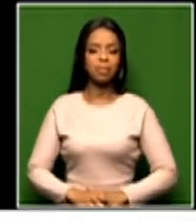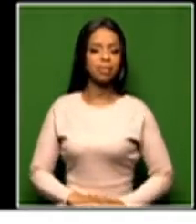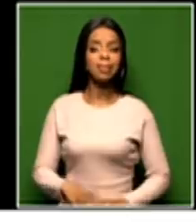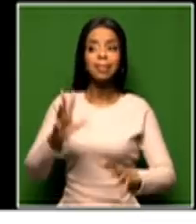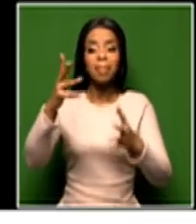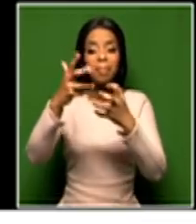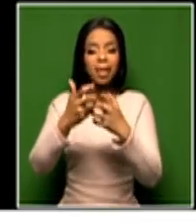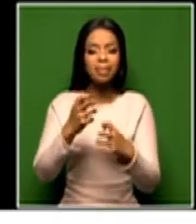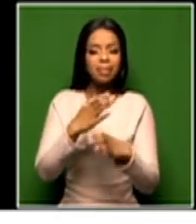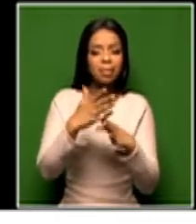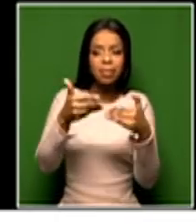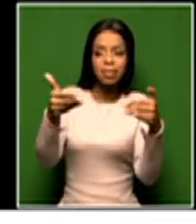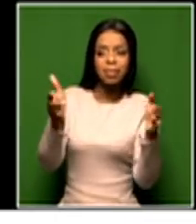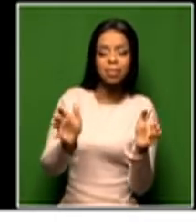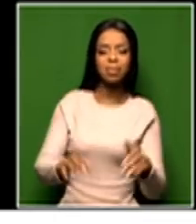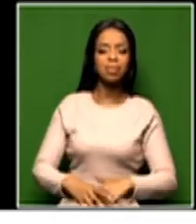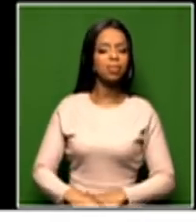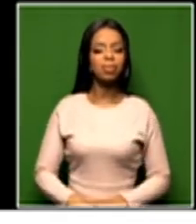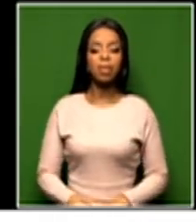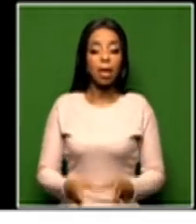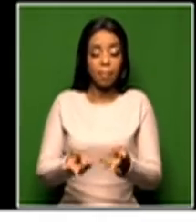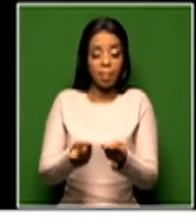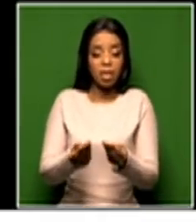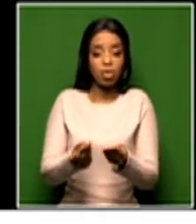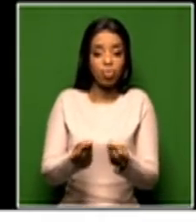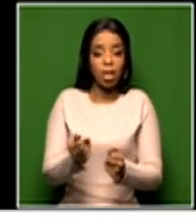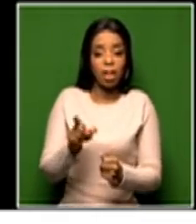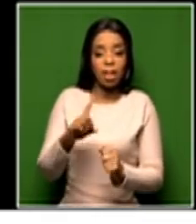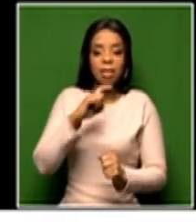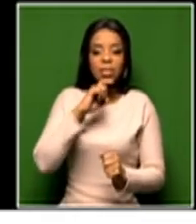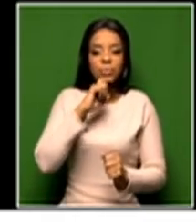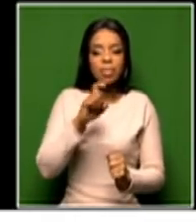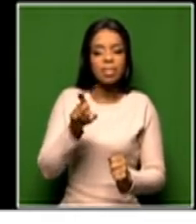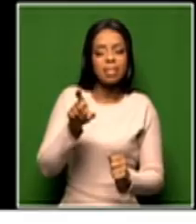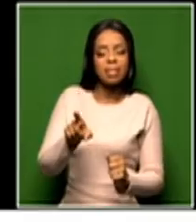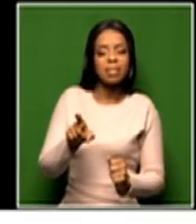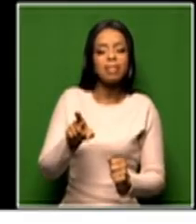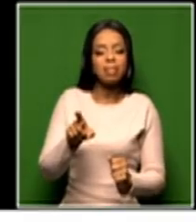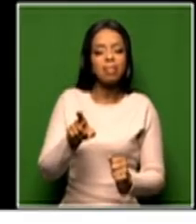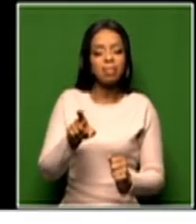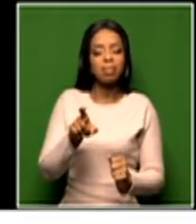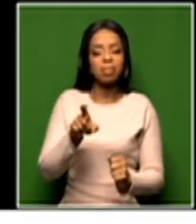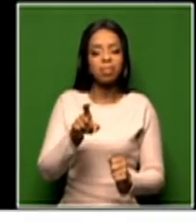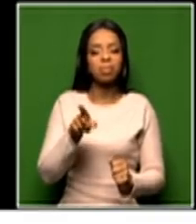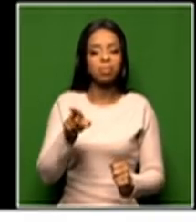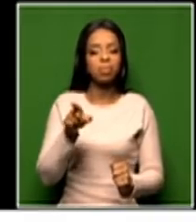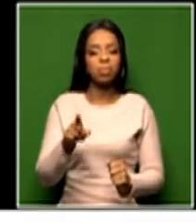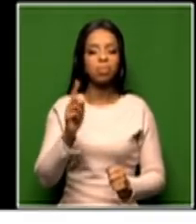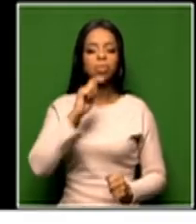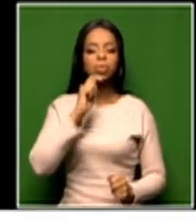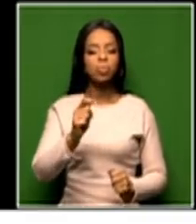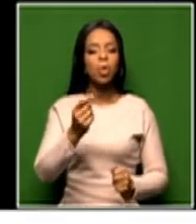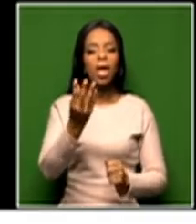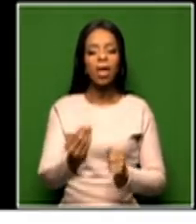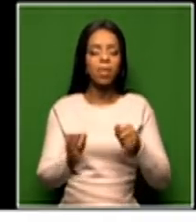purpose, and the material used, one must say that in certain instances it has rusted